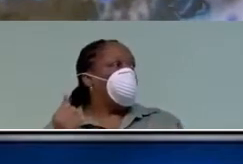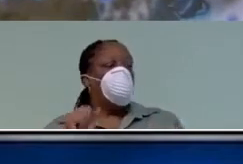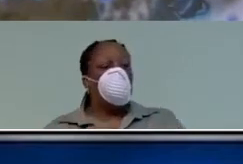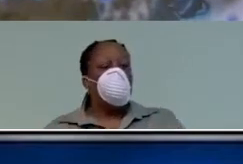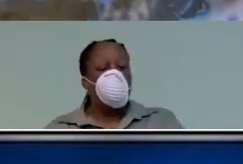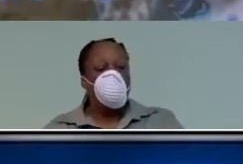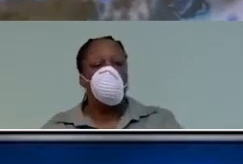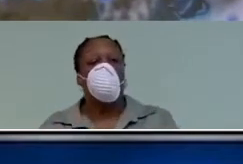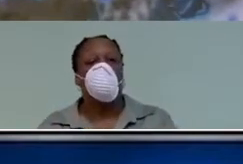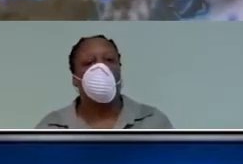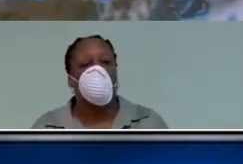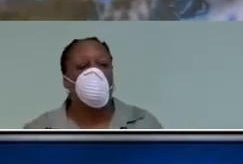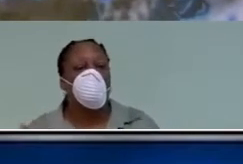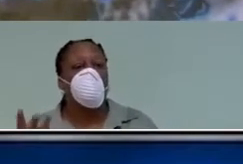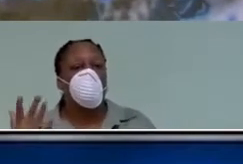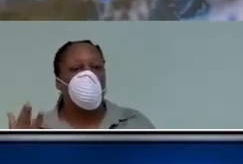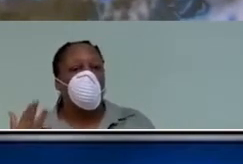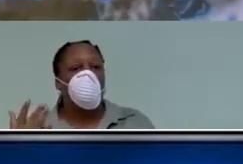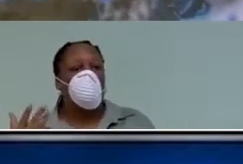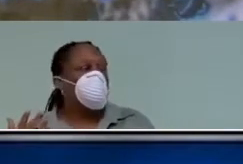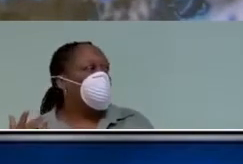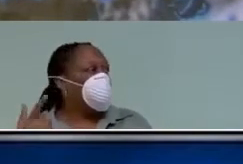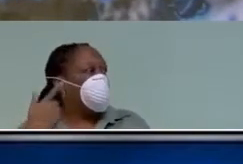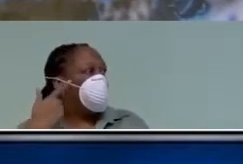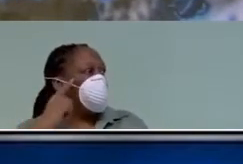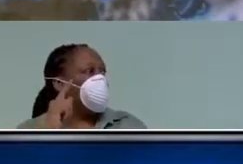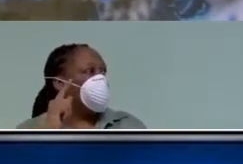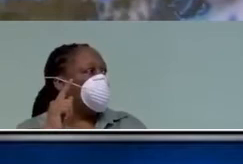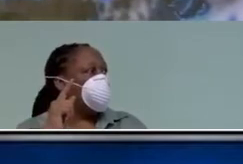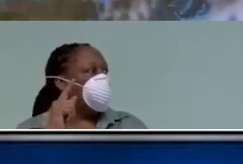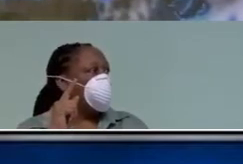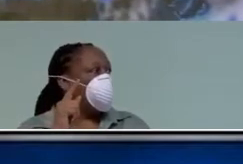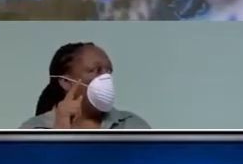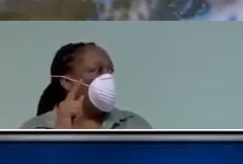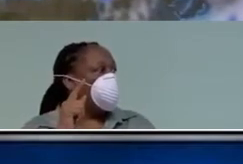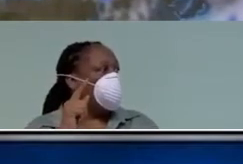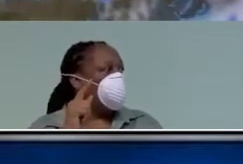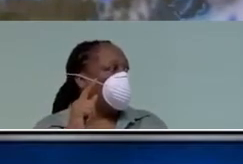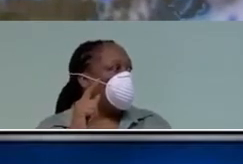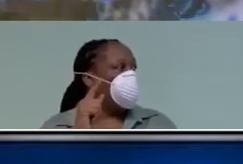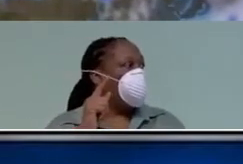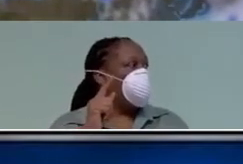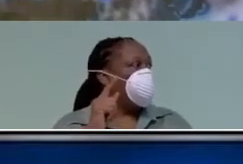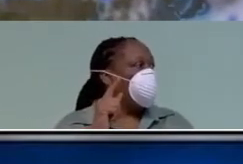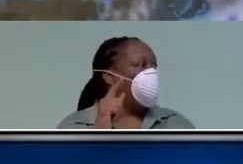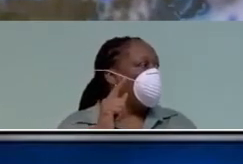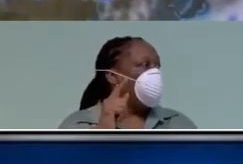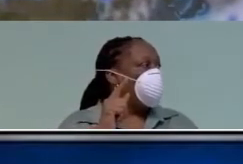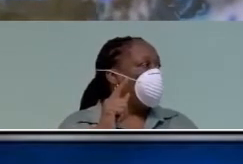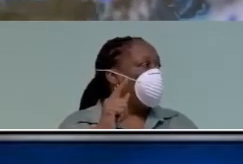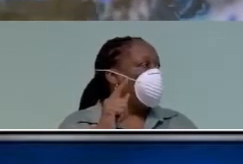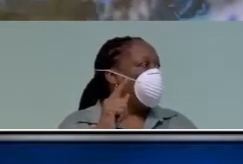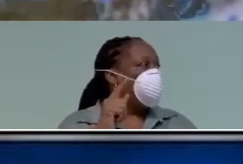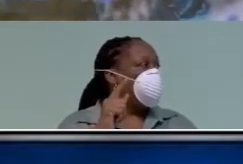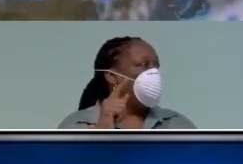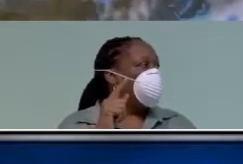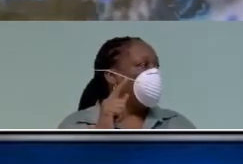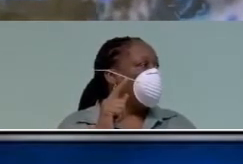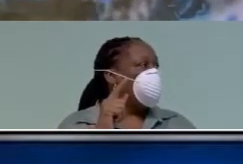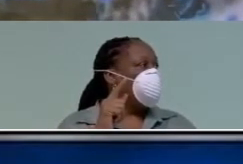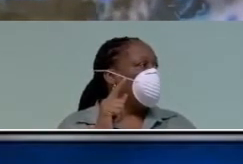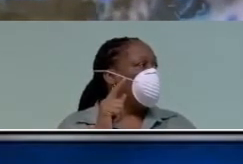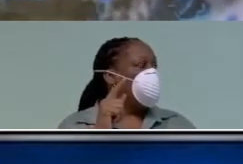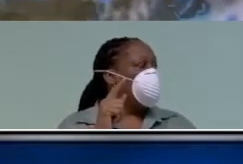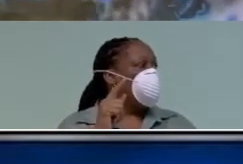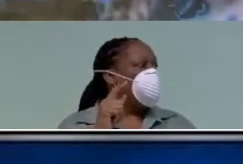time, so that they can focus on getting the goods out and being ready to